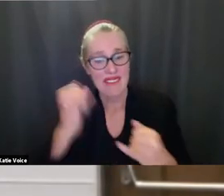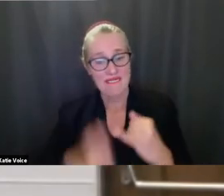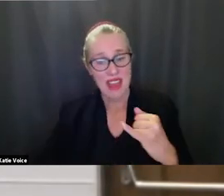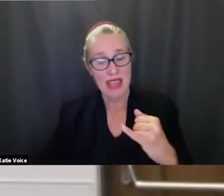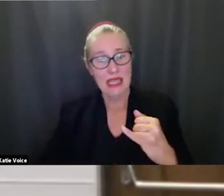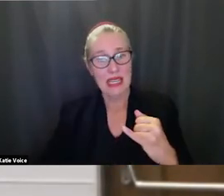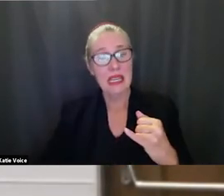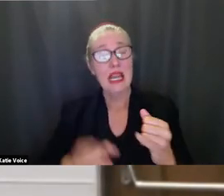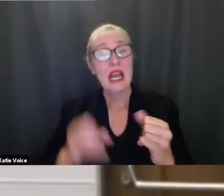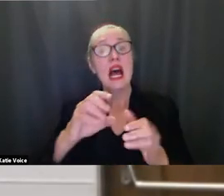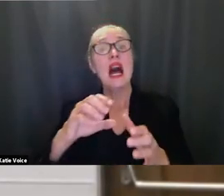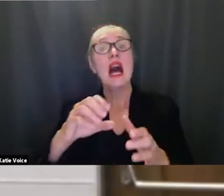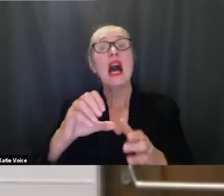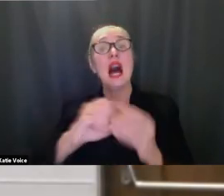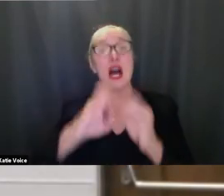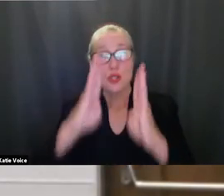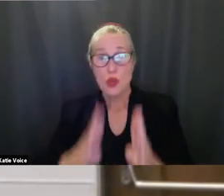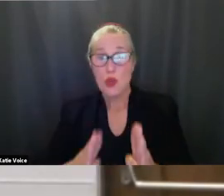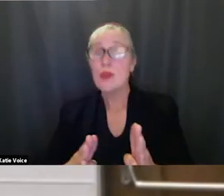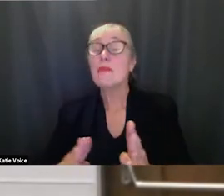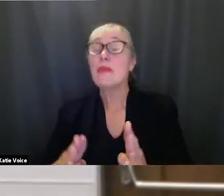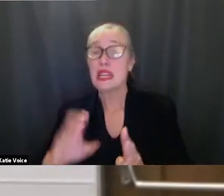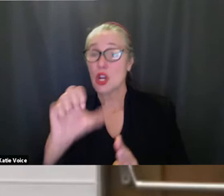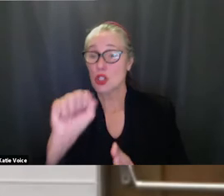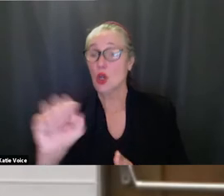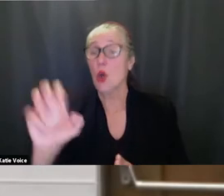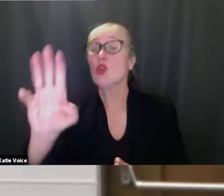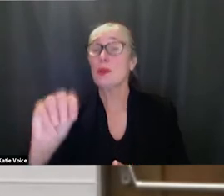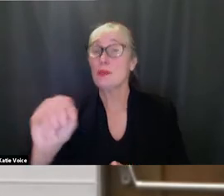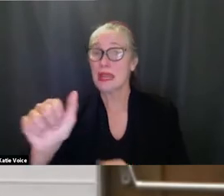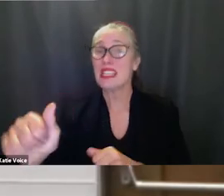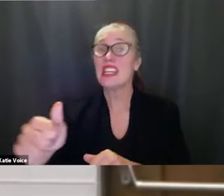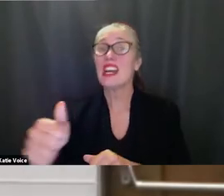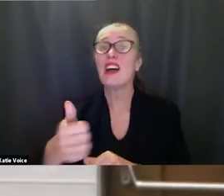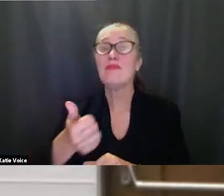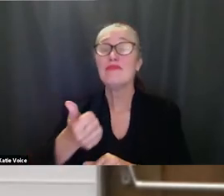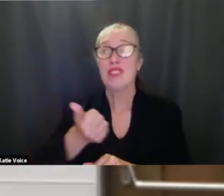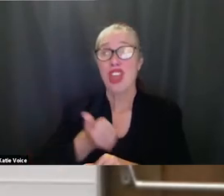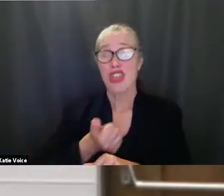made a social media threat against another high school